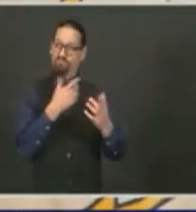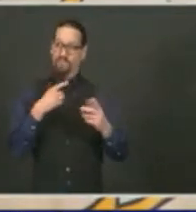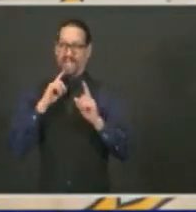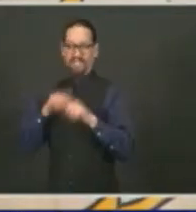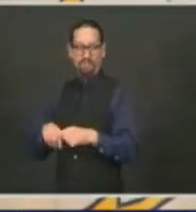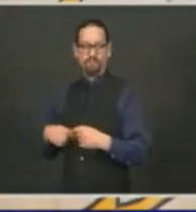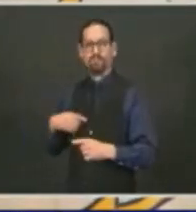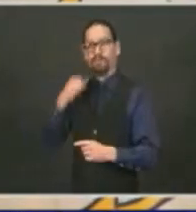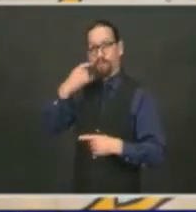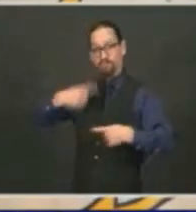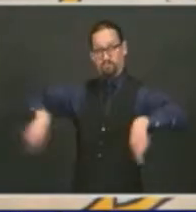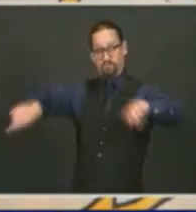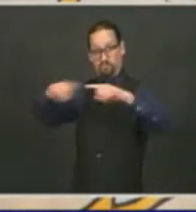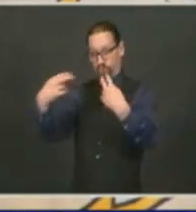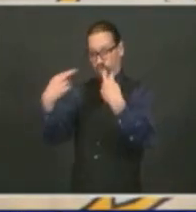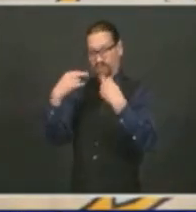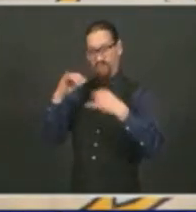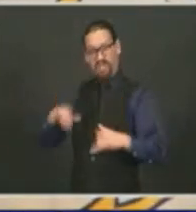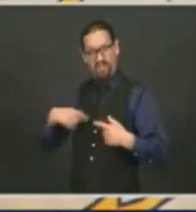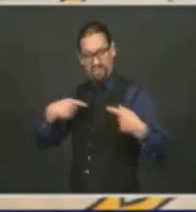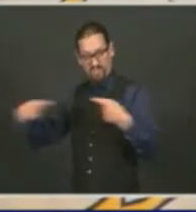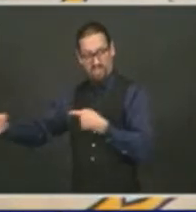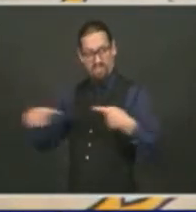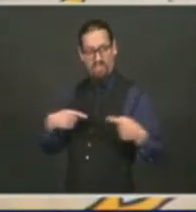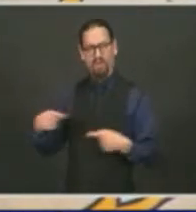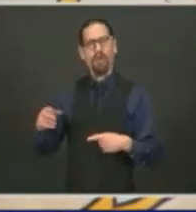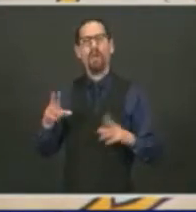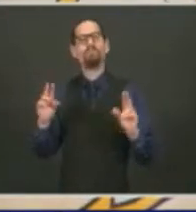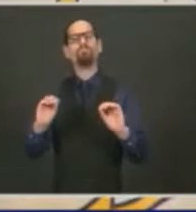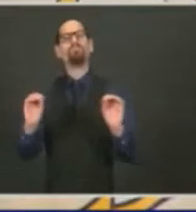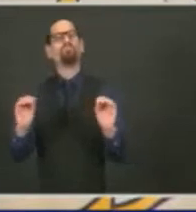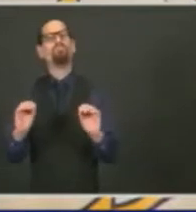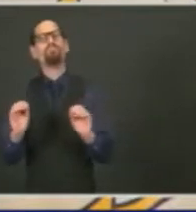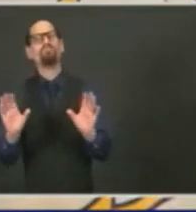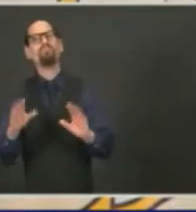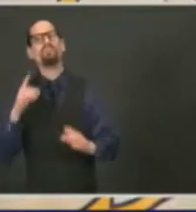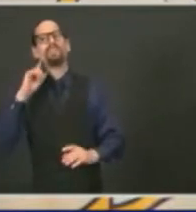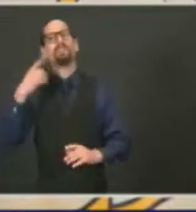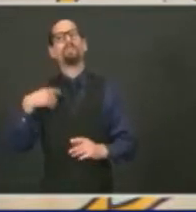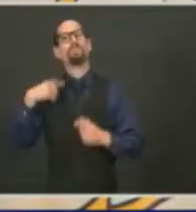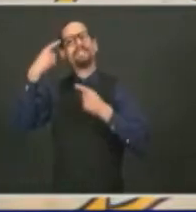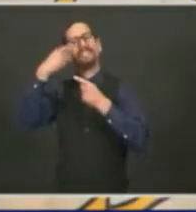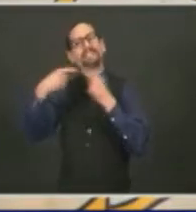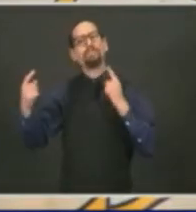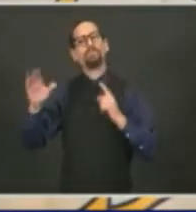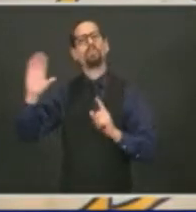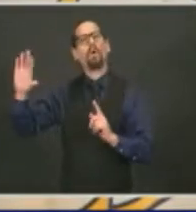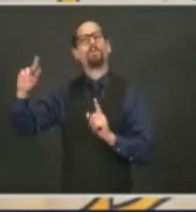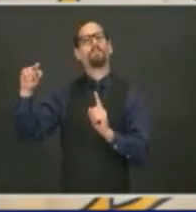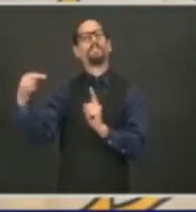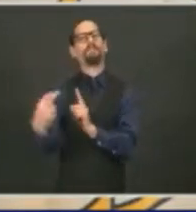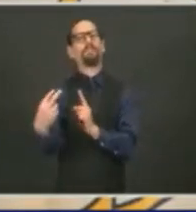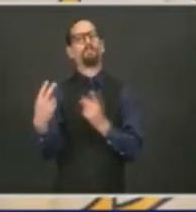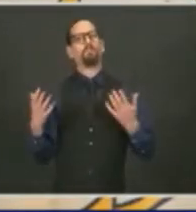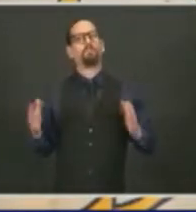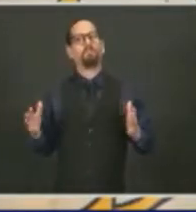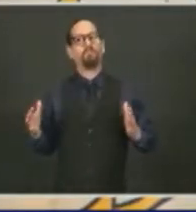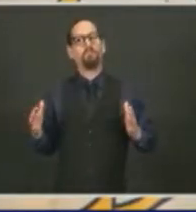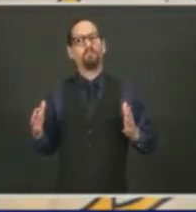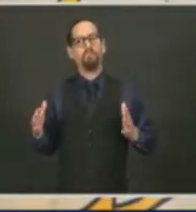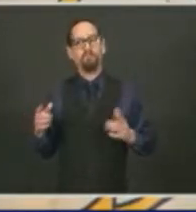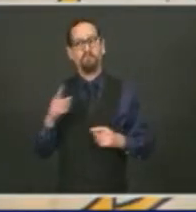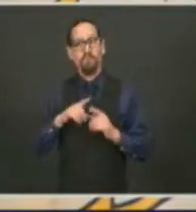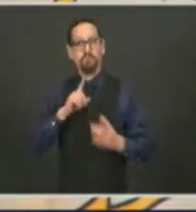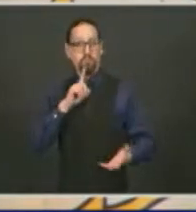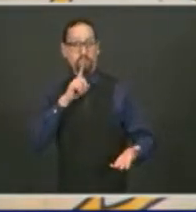absolutely no intention of that. And I don't think that is the case. I think the reality is we have worked together very